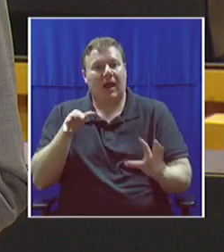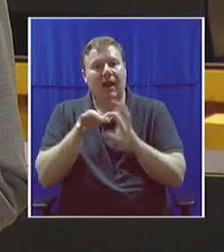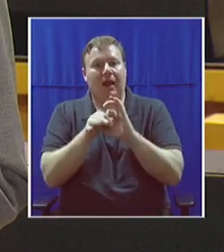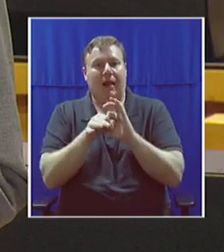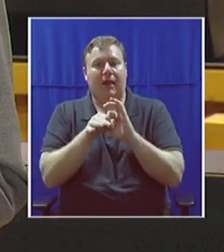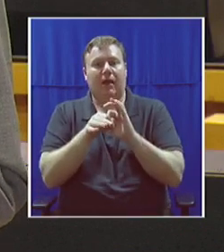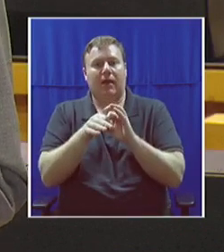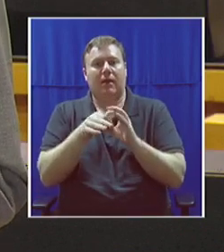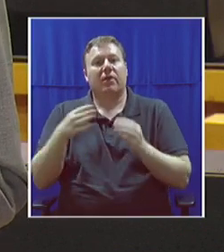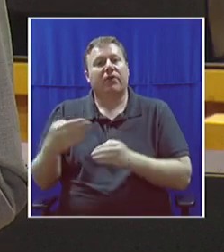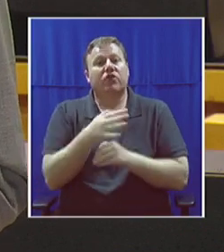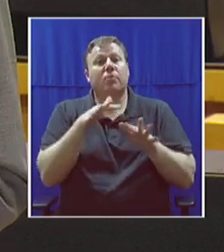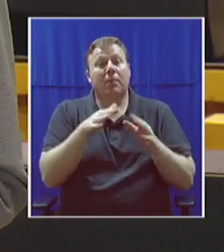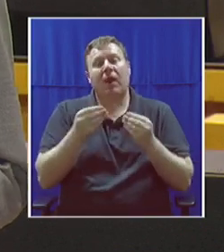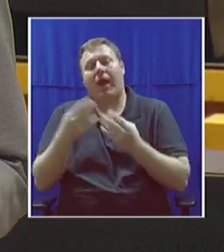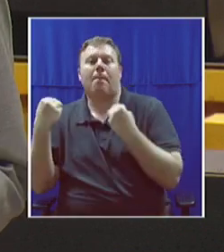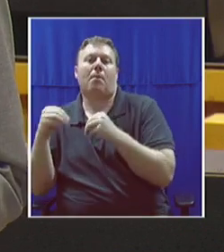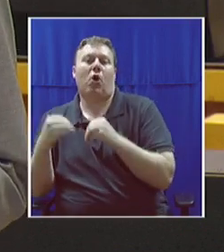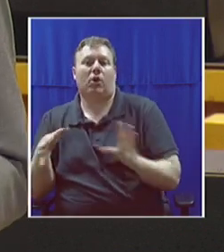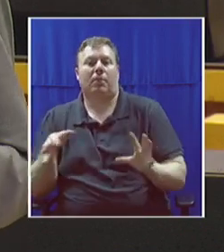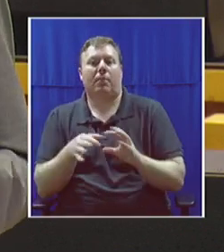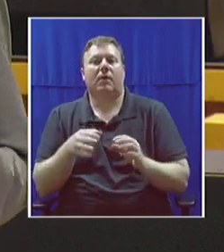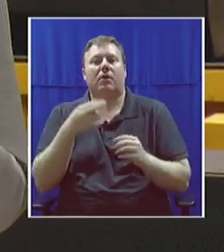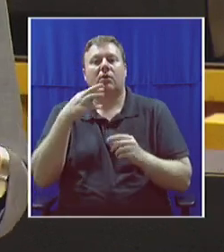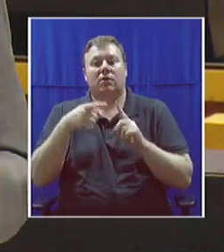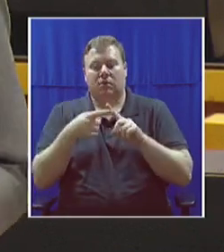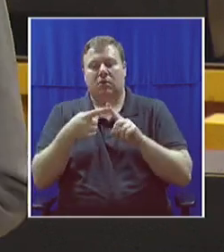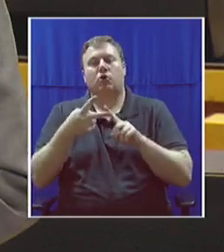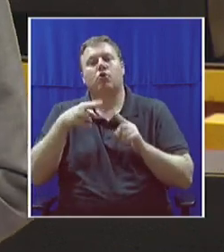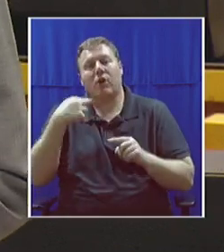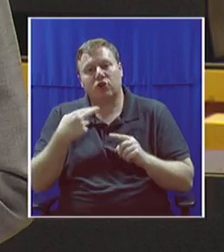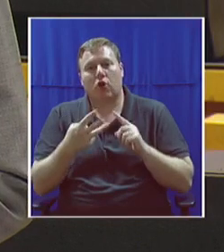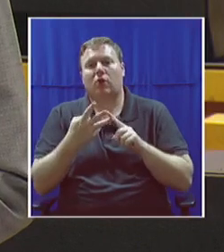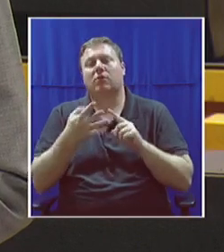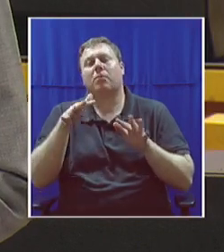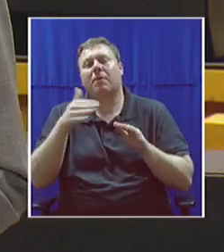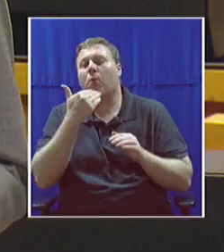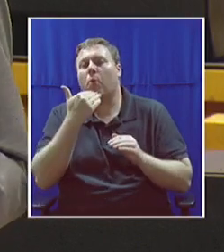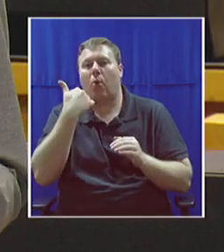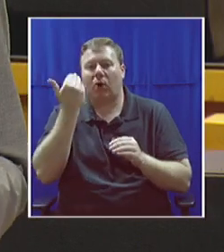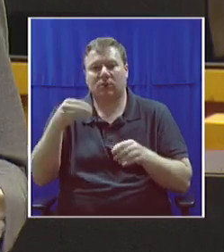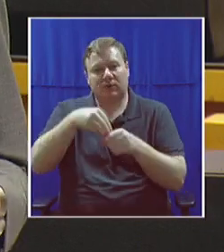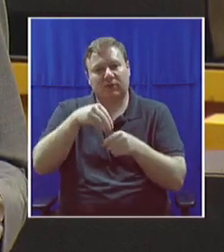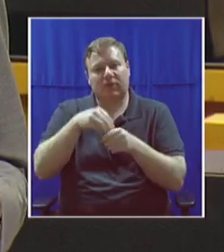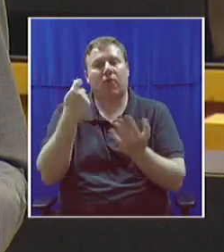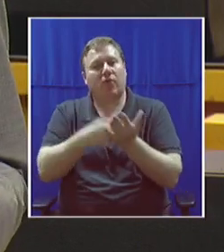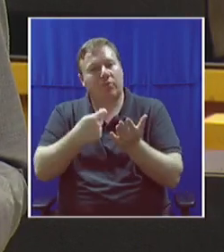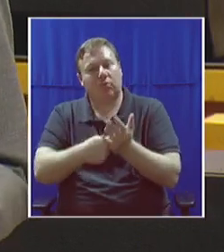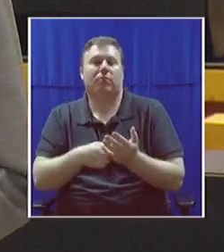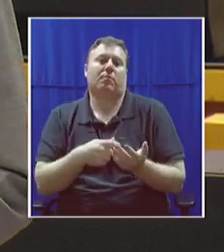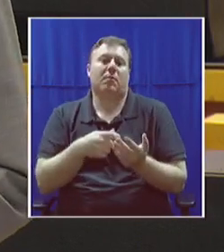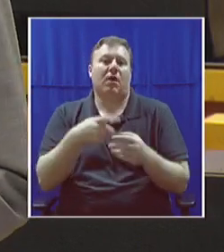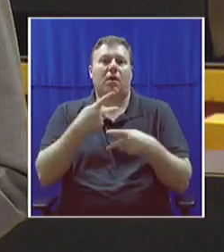directly with markets with restaurants and with other people who would be wanting to purchase their